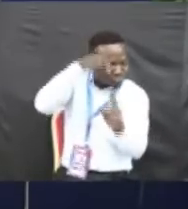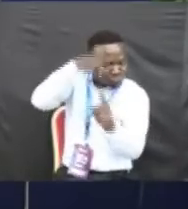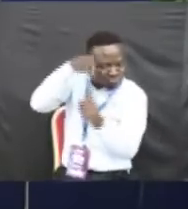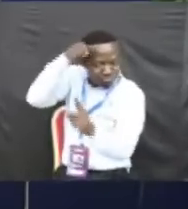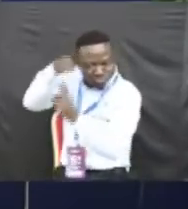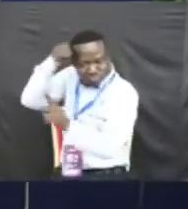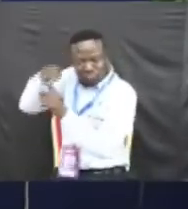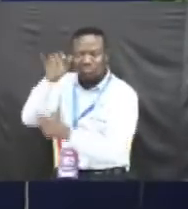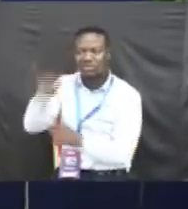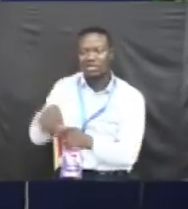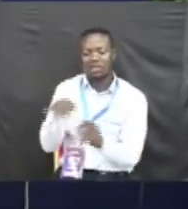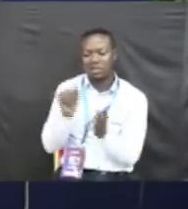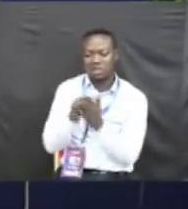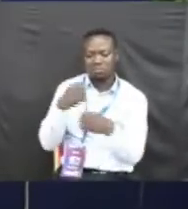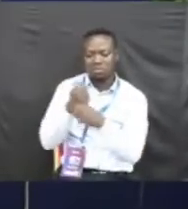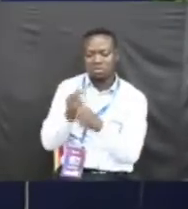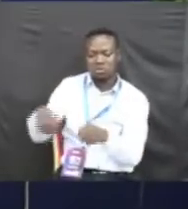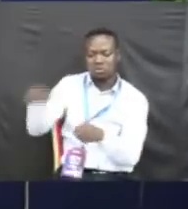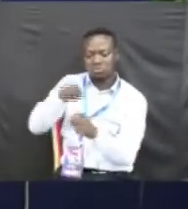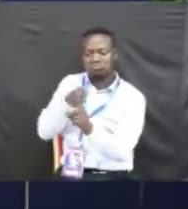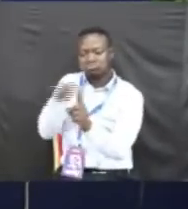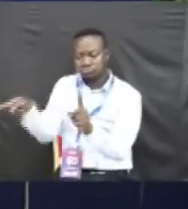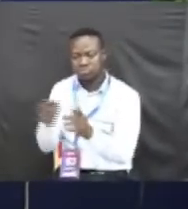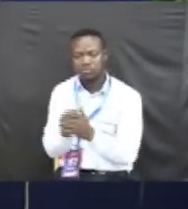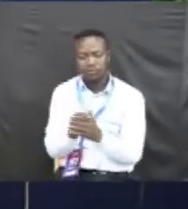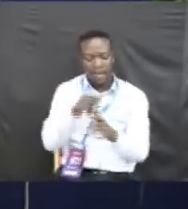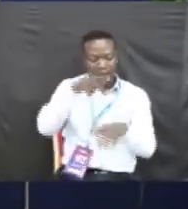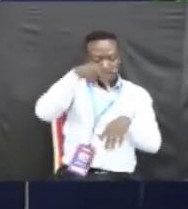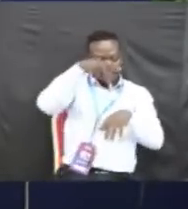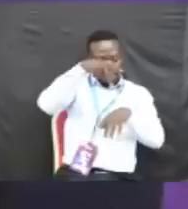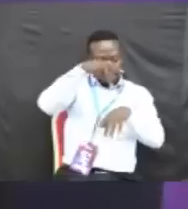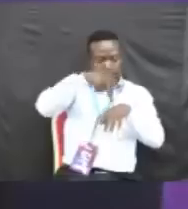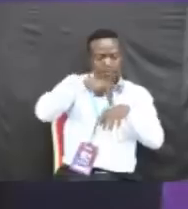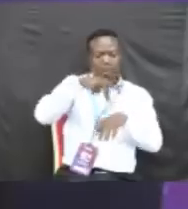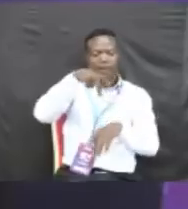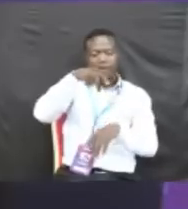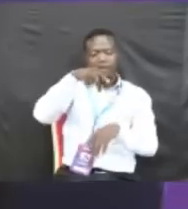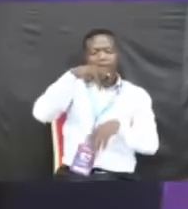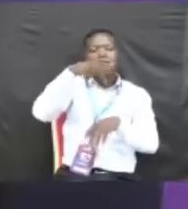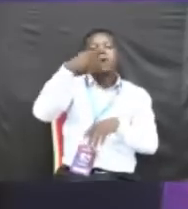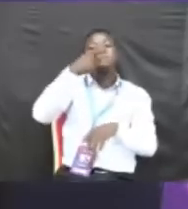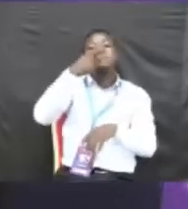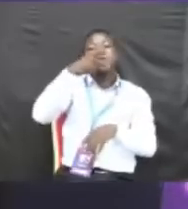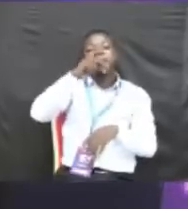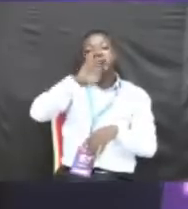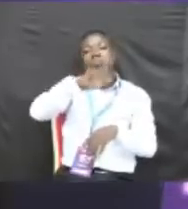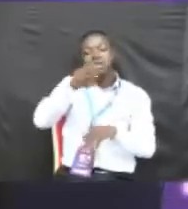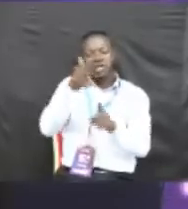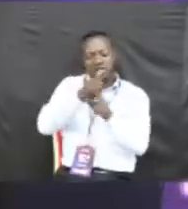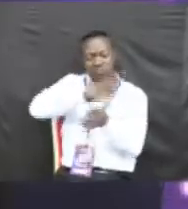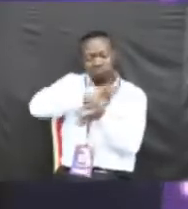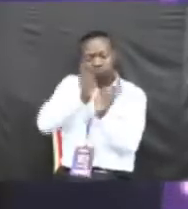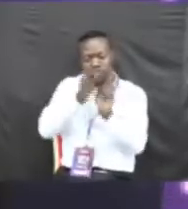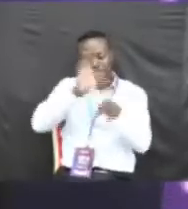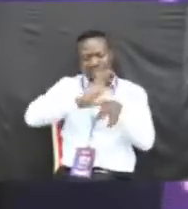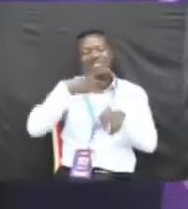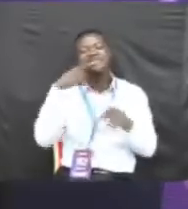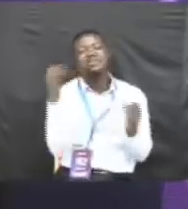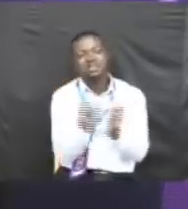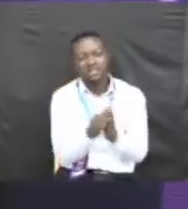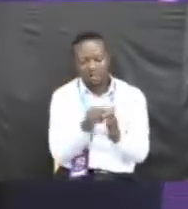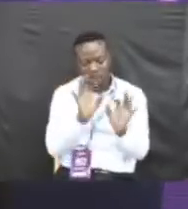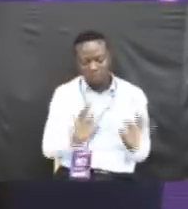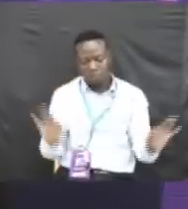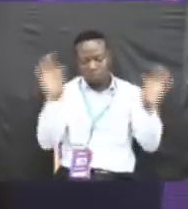spiritism and the like. Paul in his quest to reposition the church explicated the